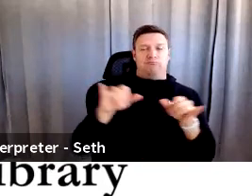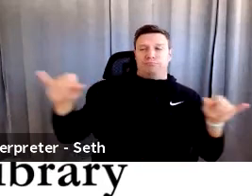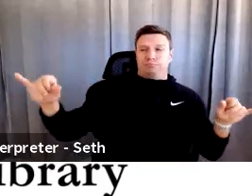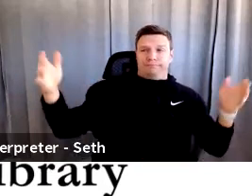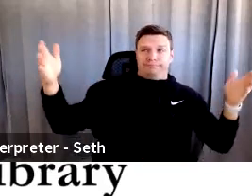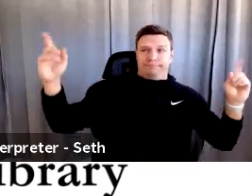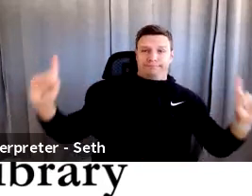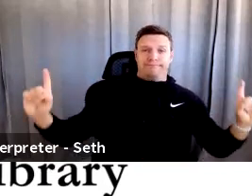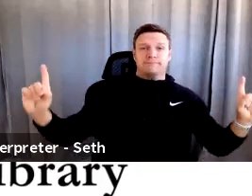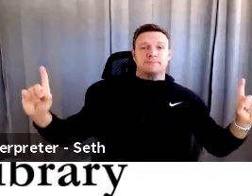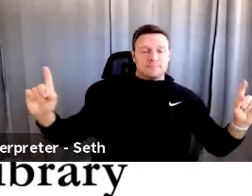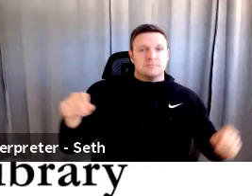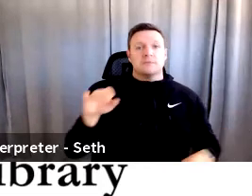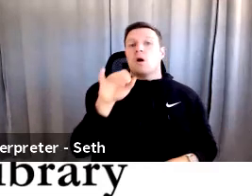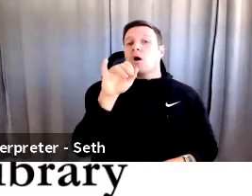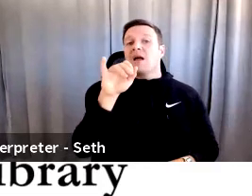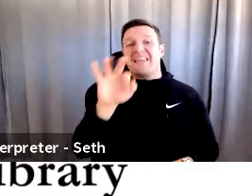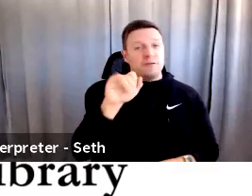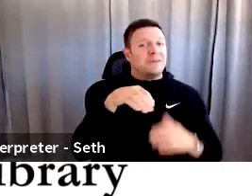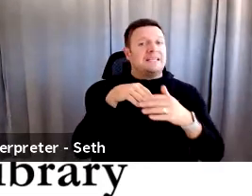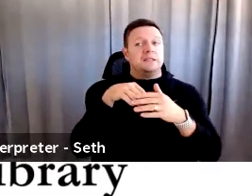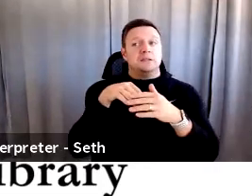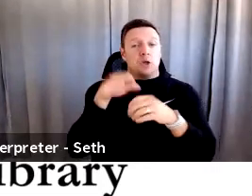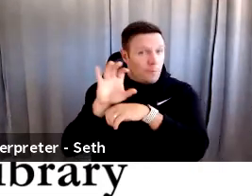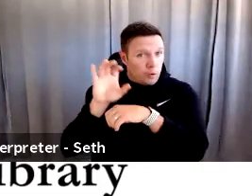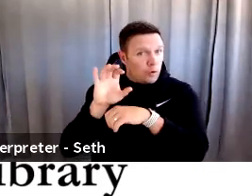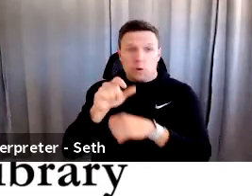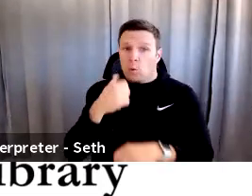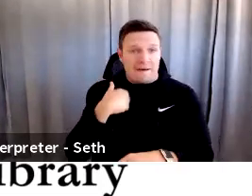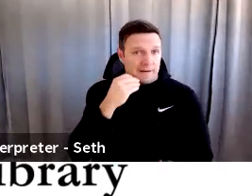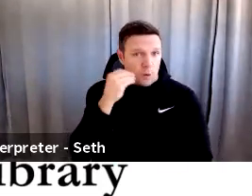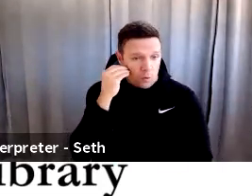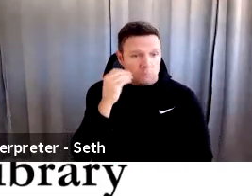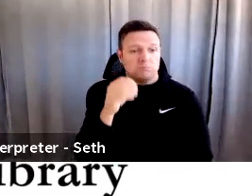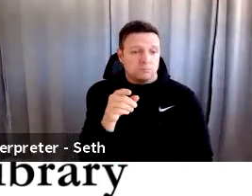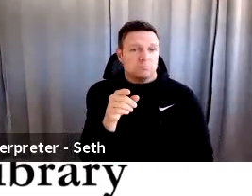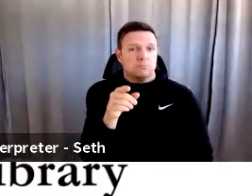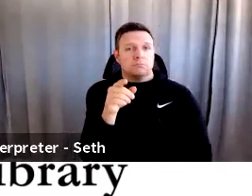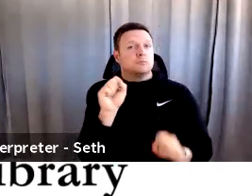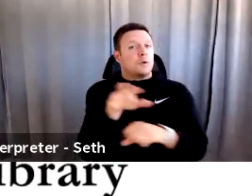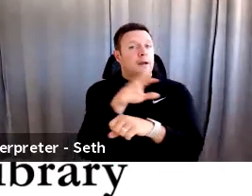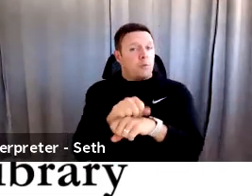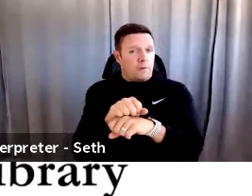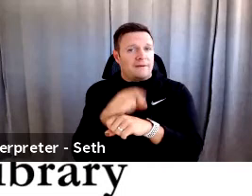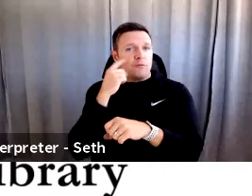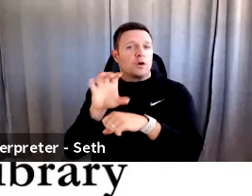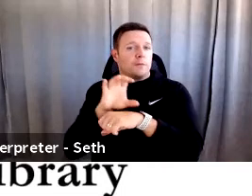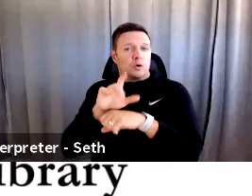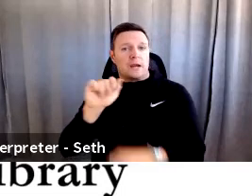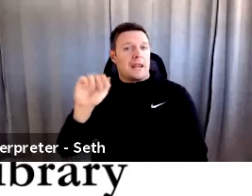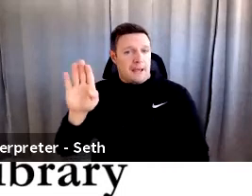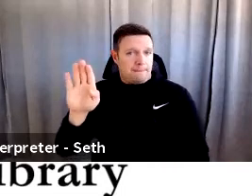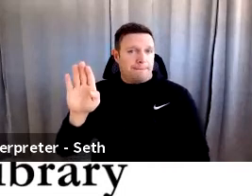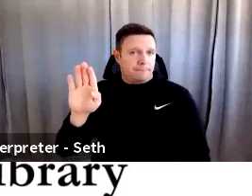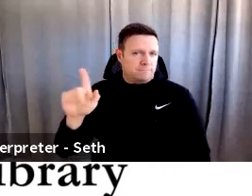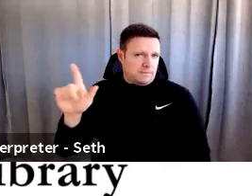or if you guys need to access a computer and you don't have access to a computer at home, you can also make an appointment at the computer lab in the library.